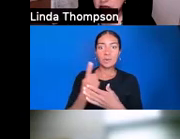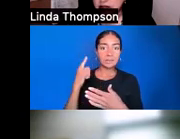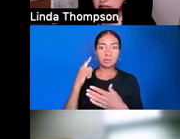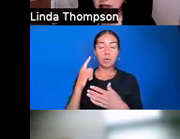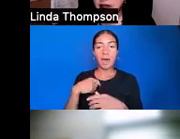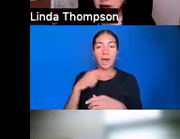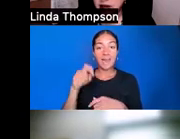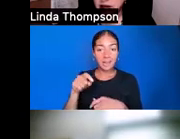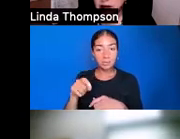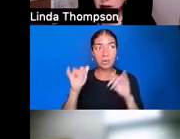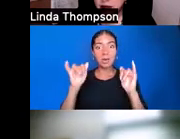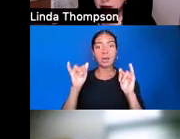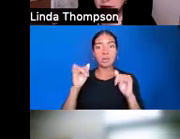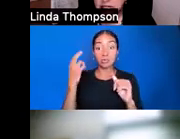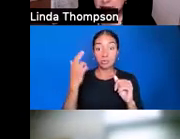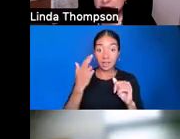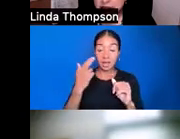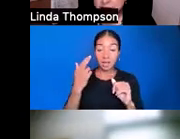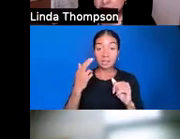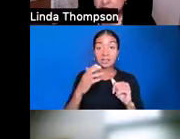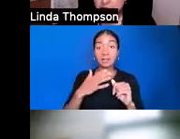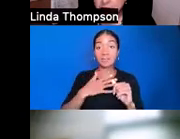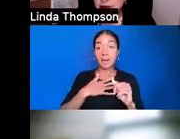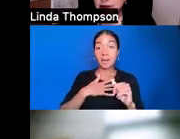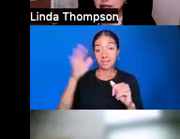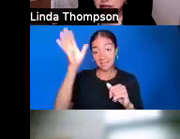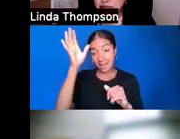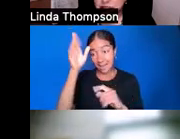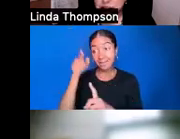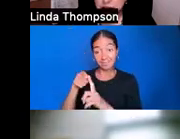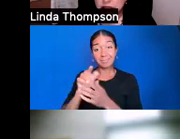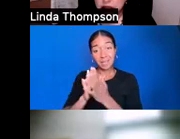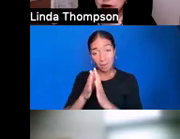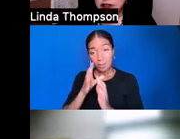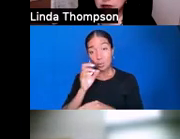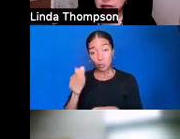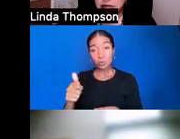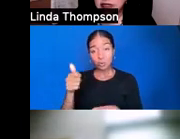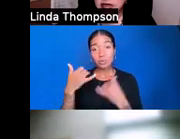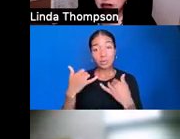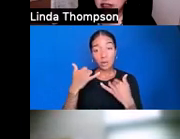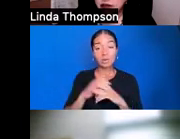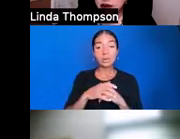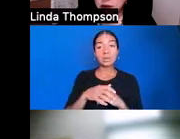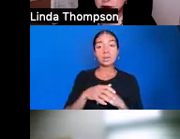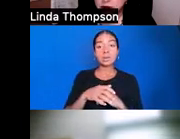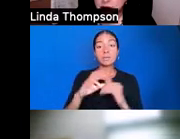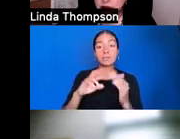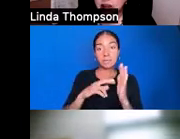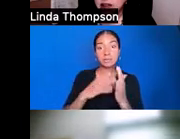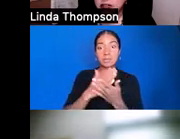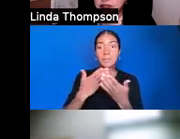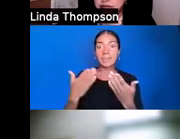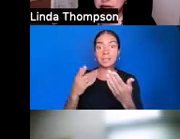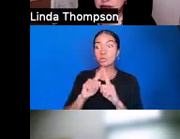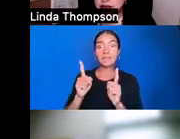reality that my dad is aging, and there are some things that are different about him than